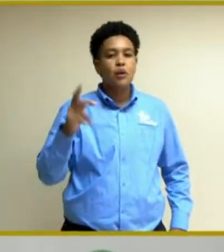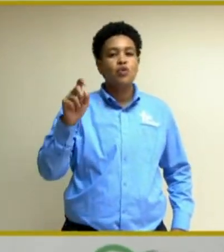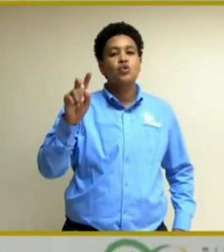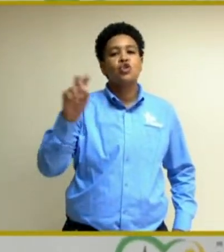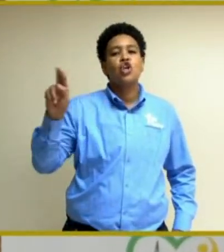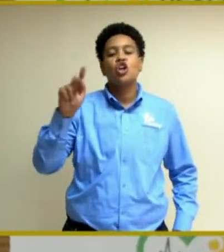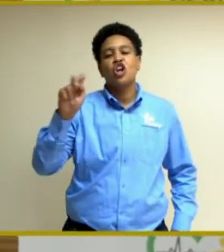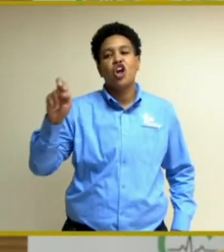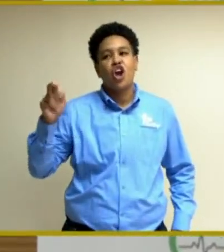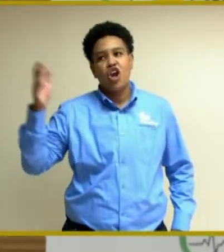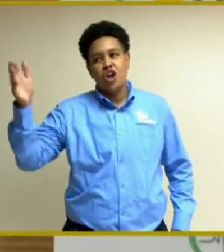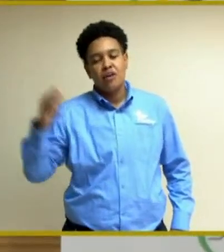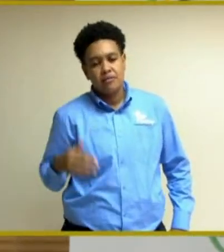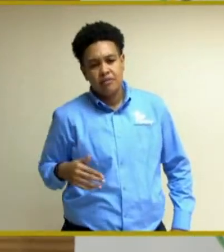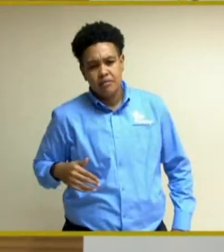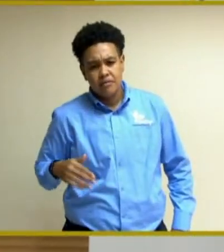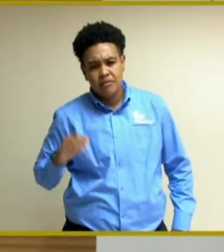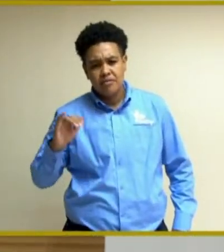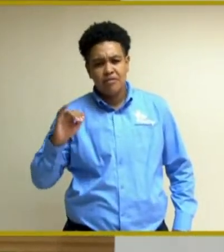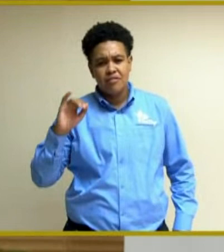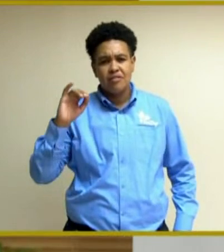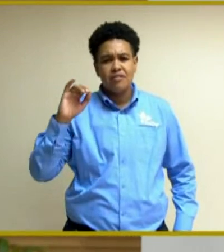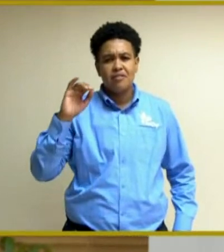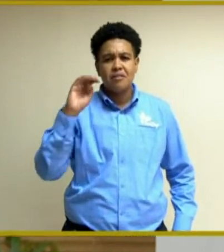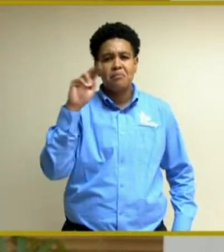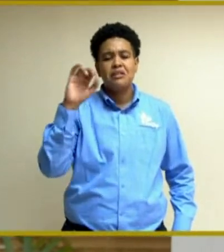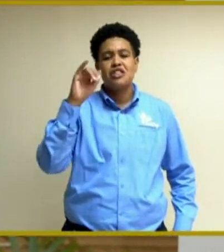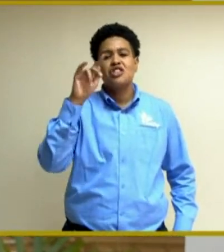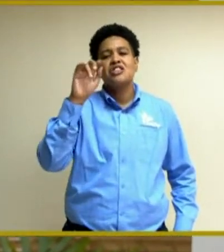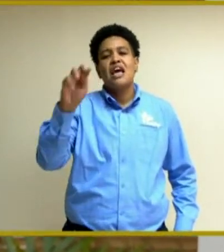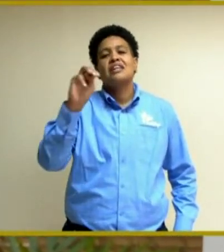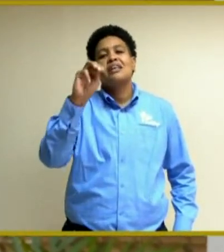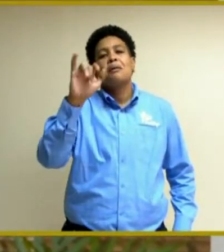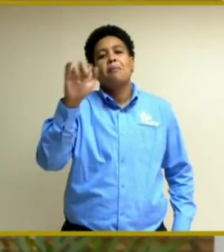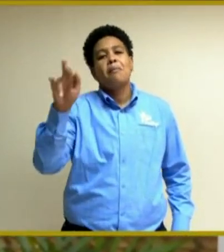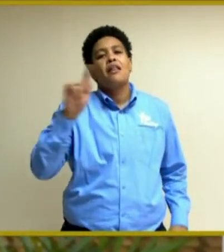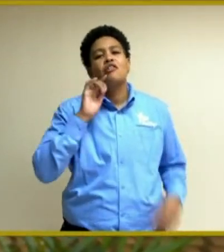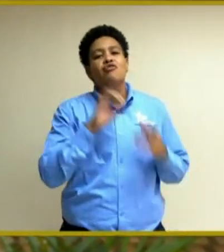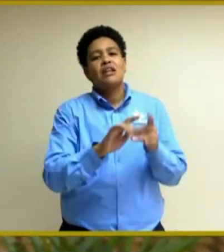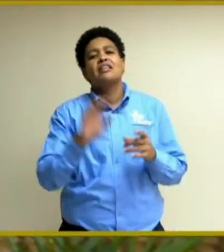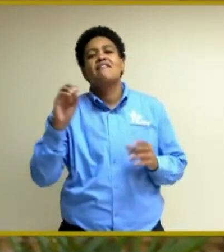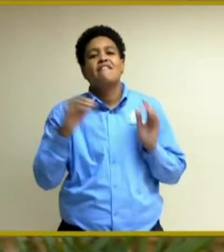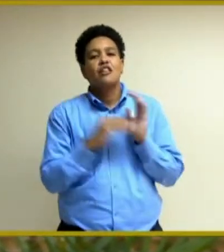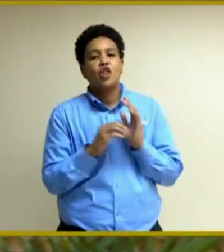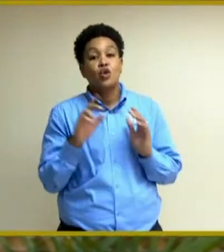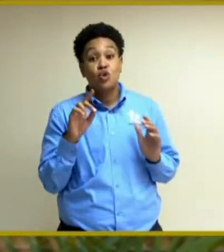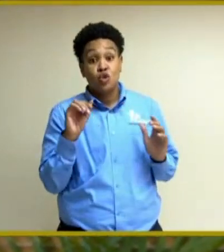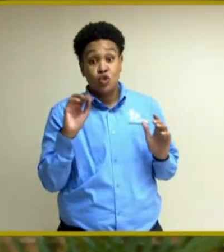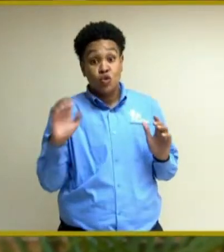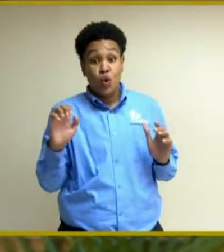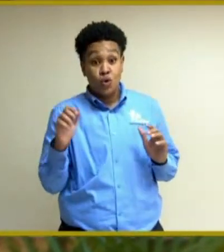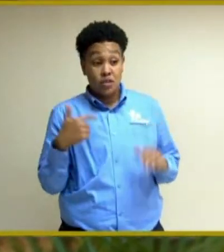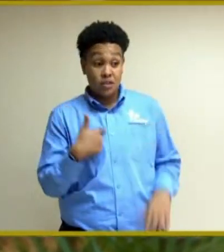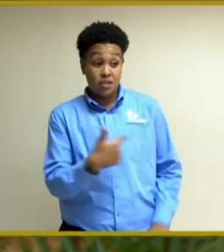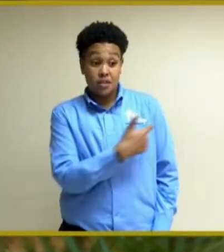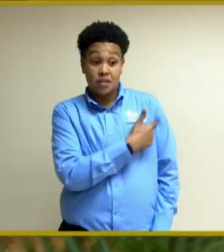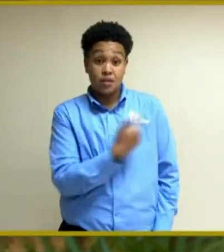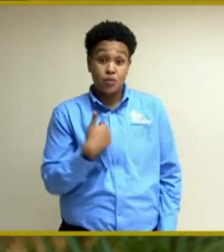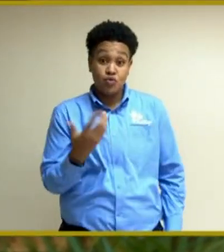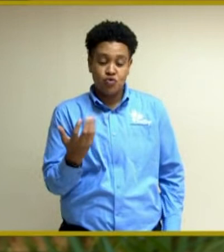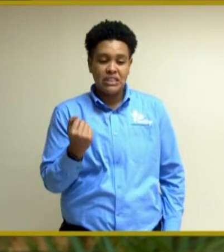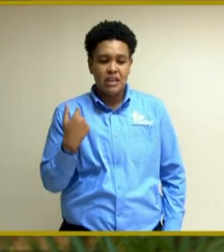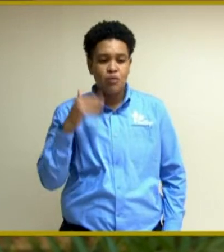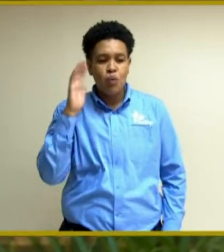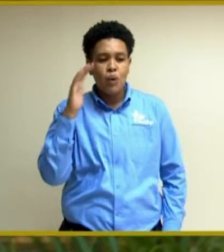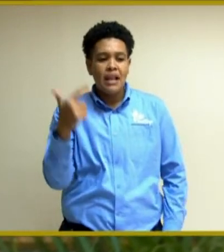So, this is Jackson Miller. With regards to the 50,000 doses that we have received, we will